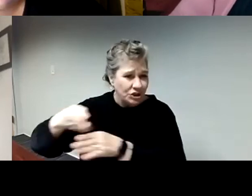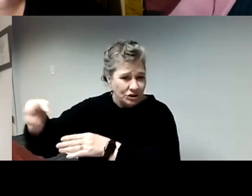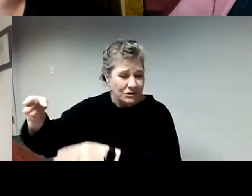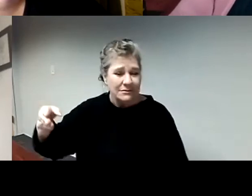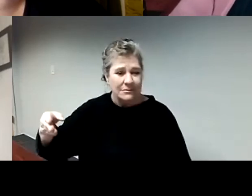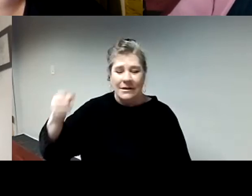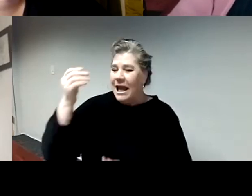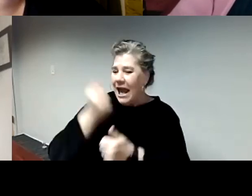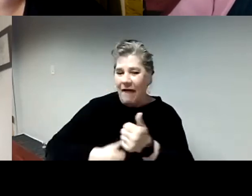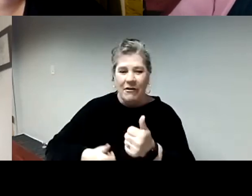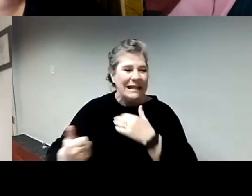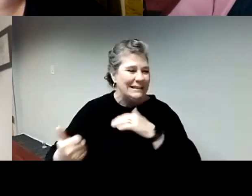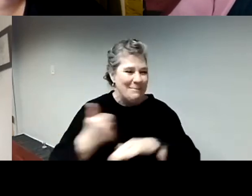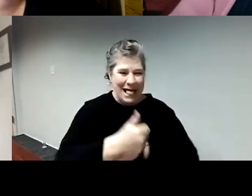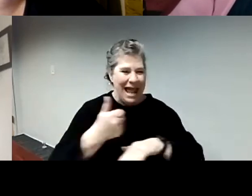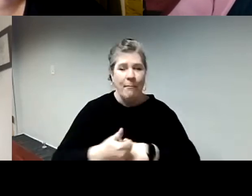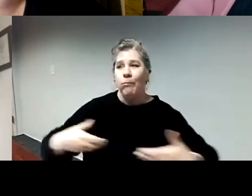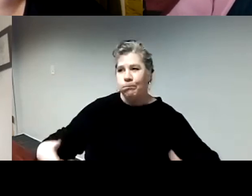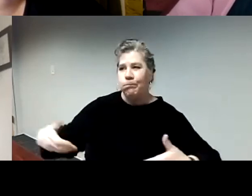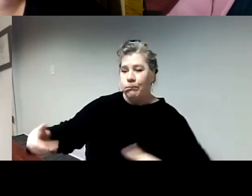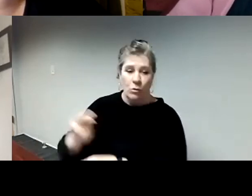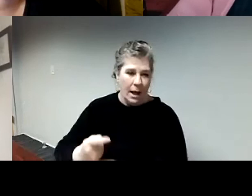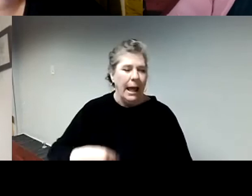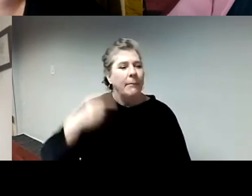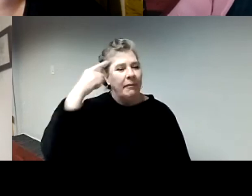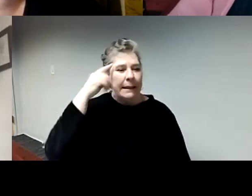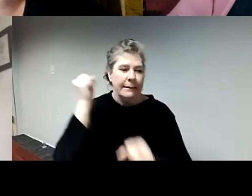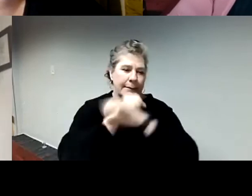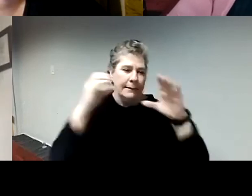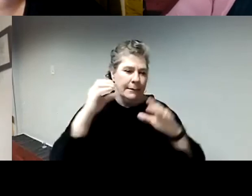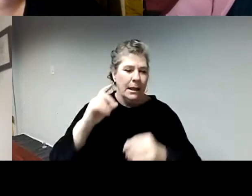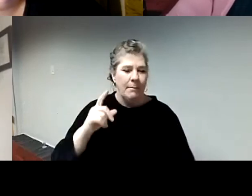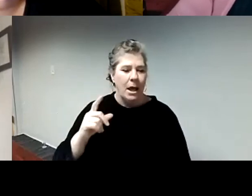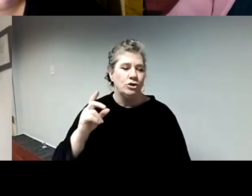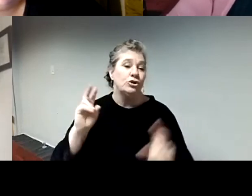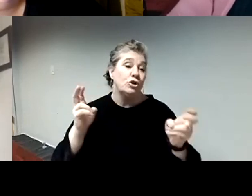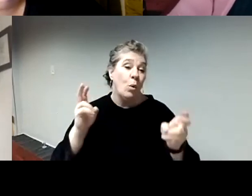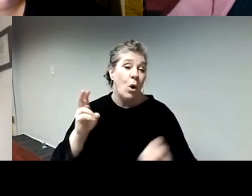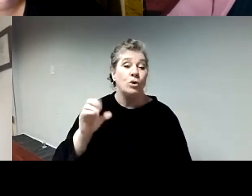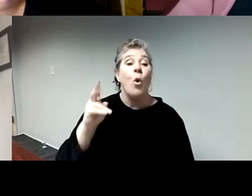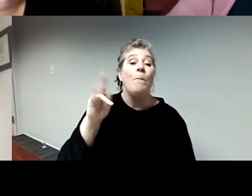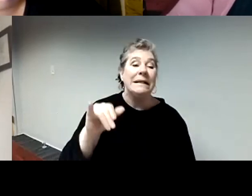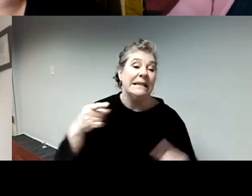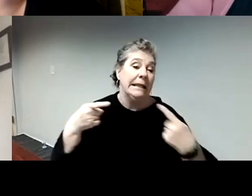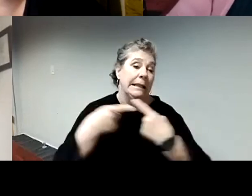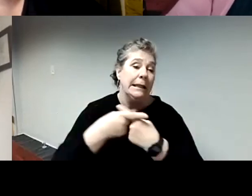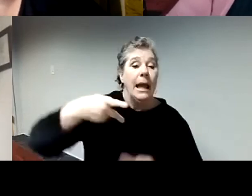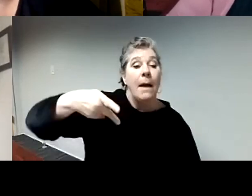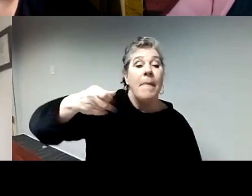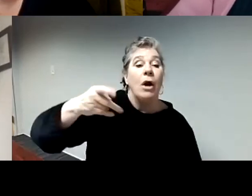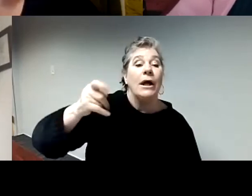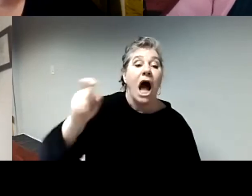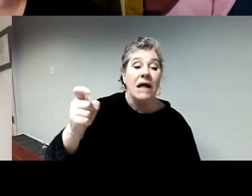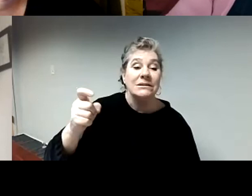know, everything gets blamed on obesity. I'm thinking about the so-called obesity paradox, right? Which is